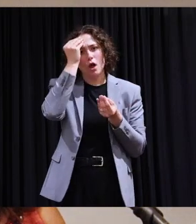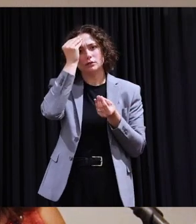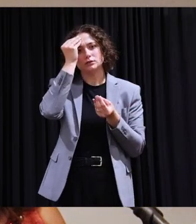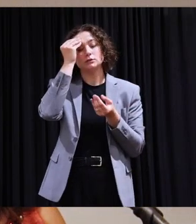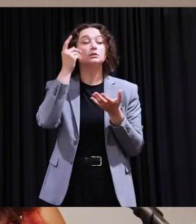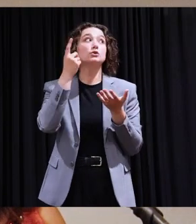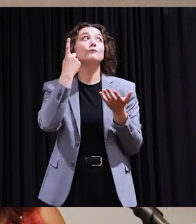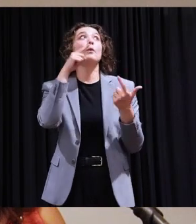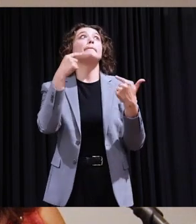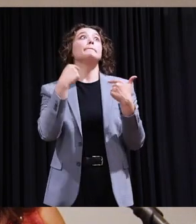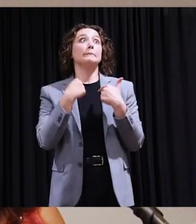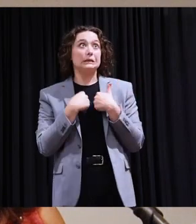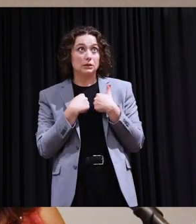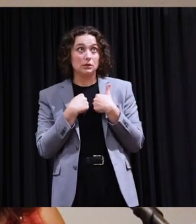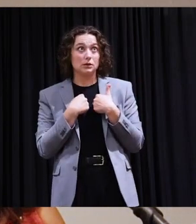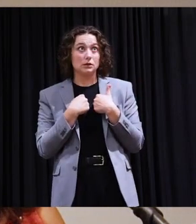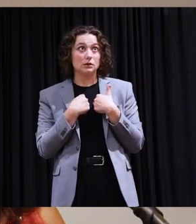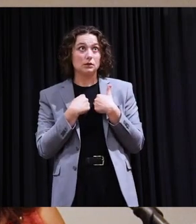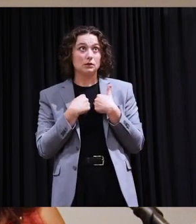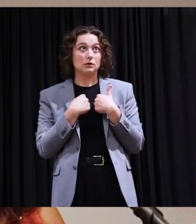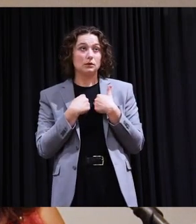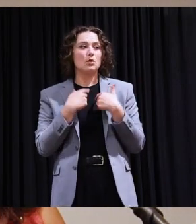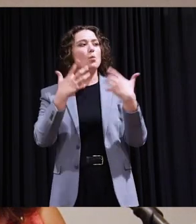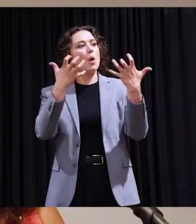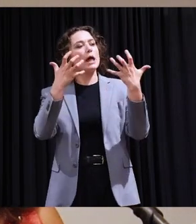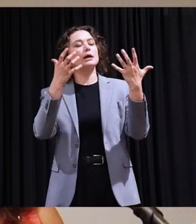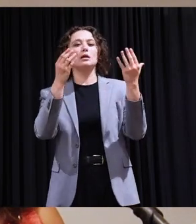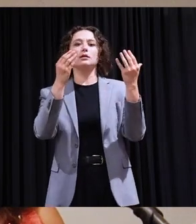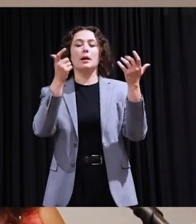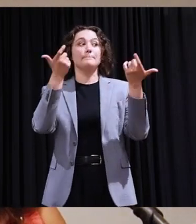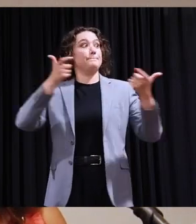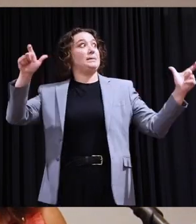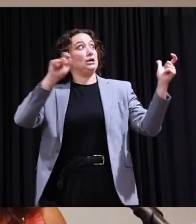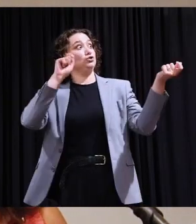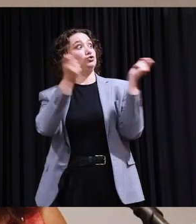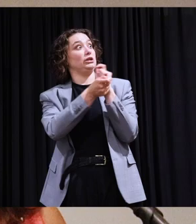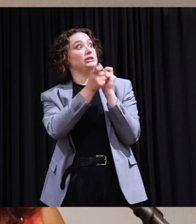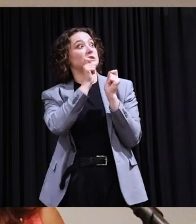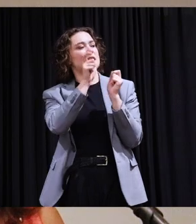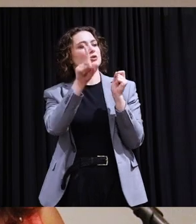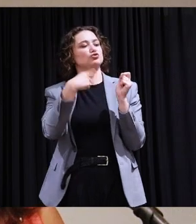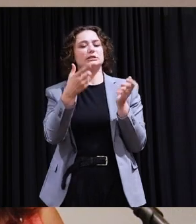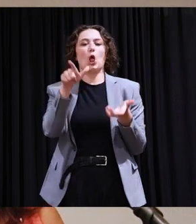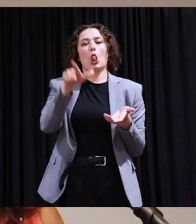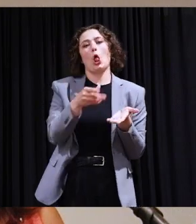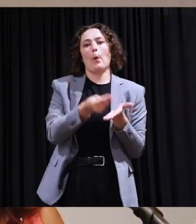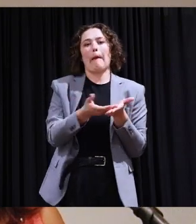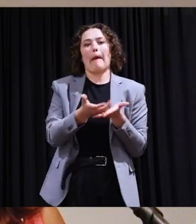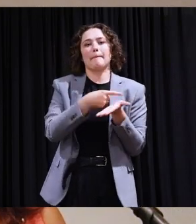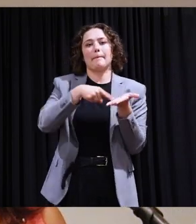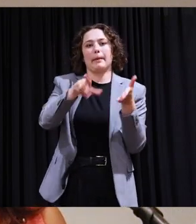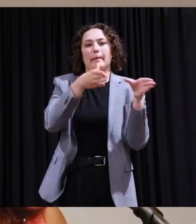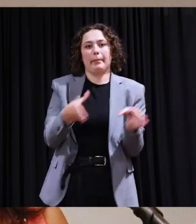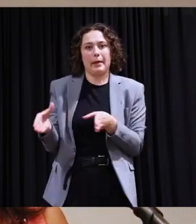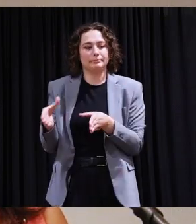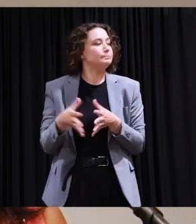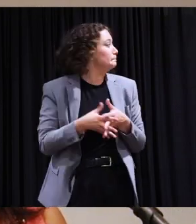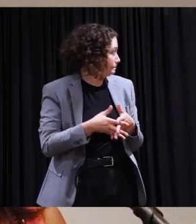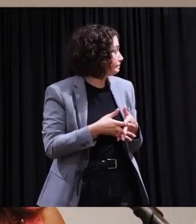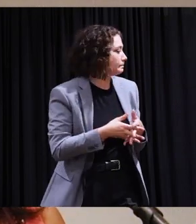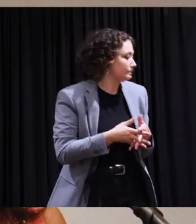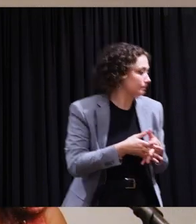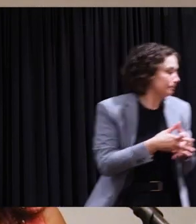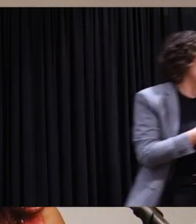me, a bigger change here than just a low income payment plan? So the city of Ann Arbor has been